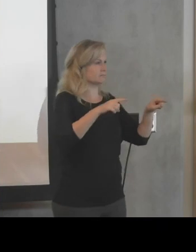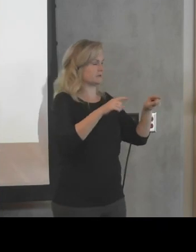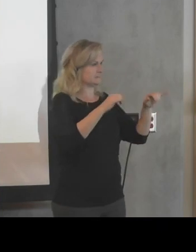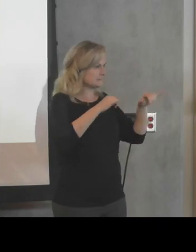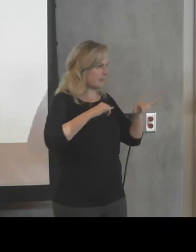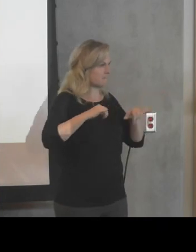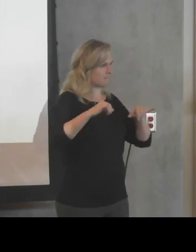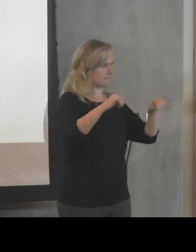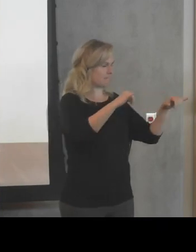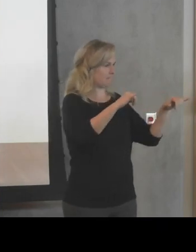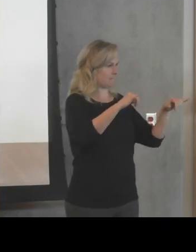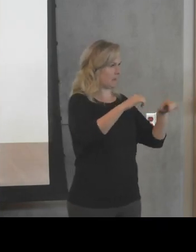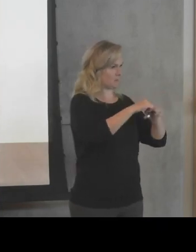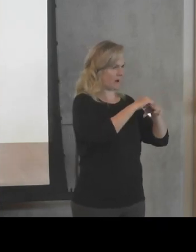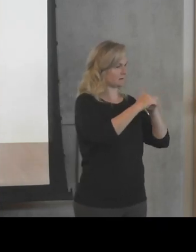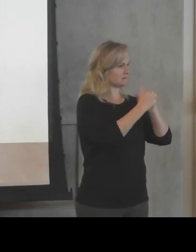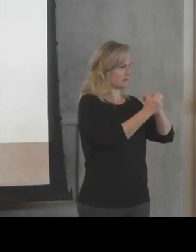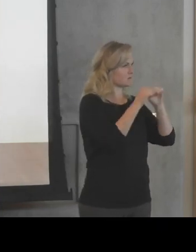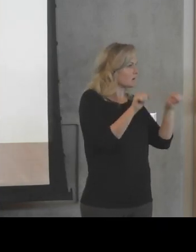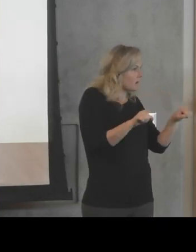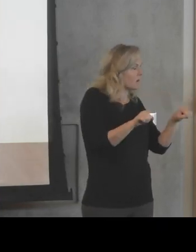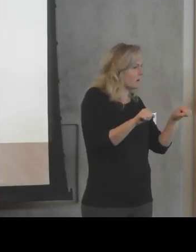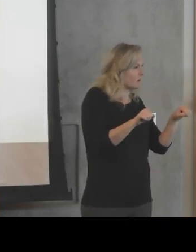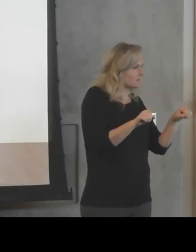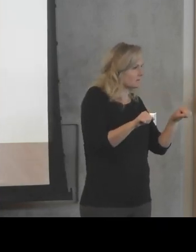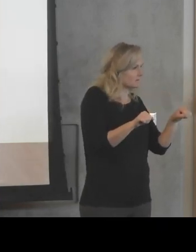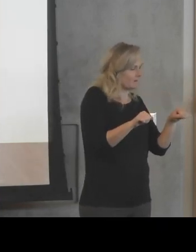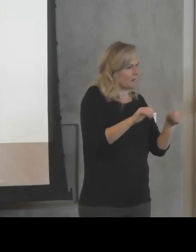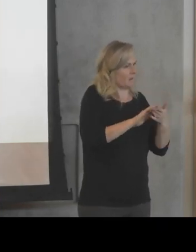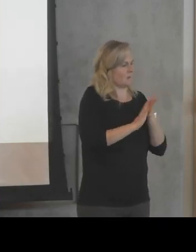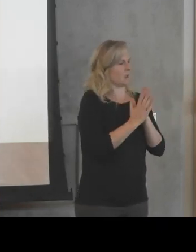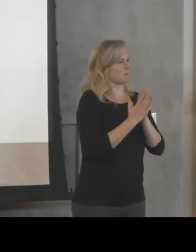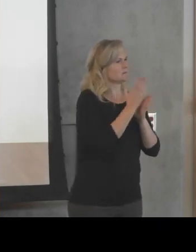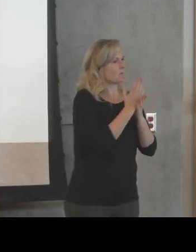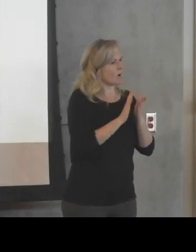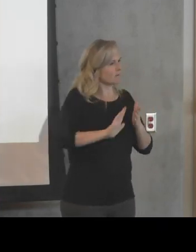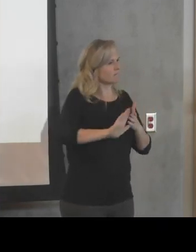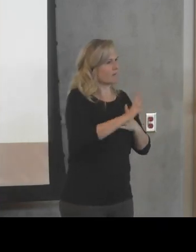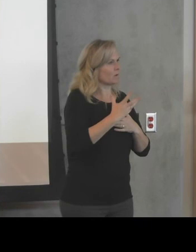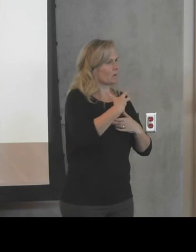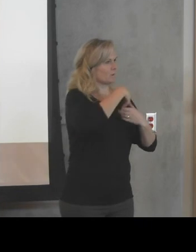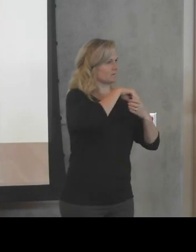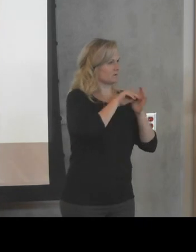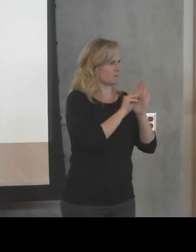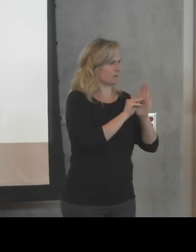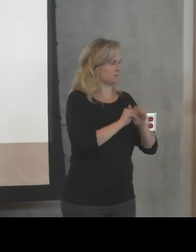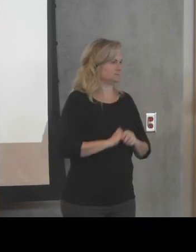practicing together. And so it's just part of that inclusivity model.